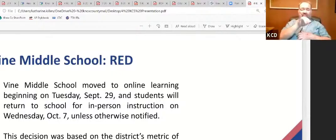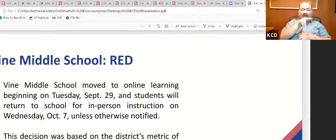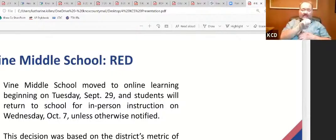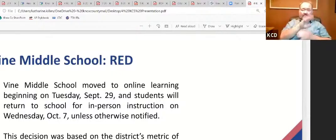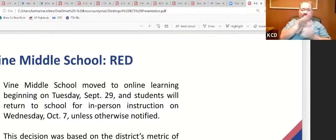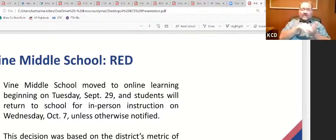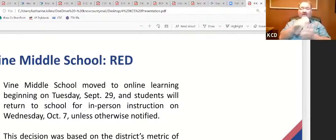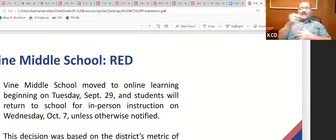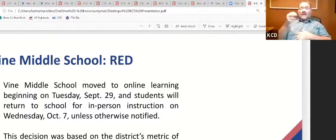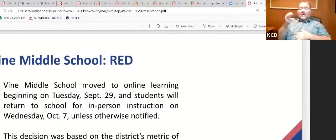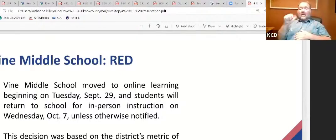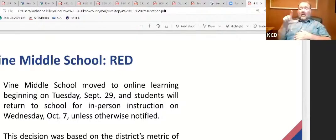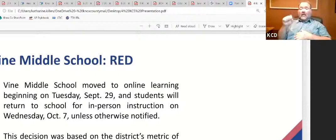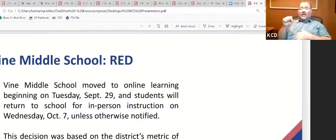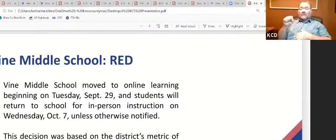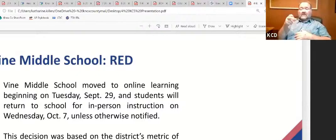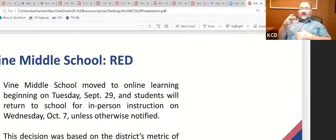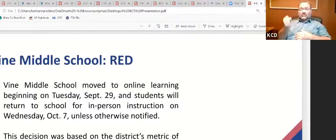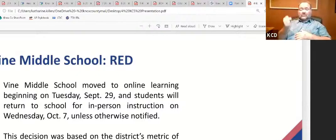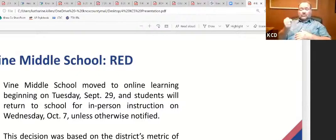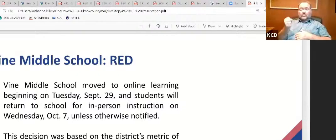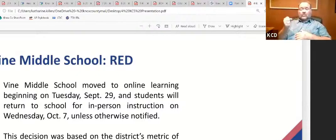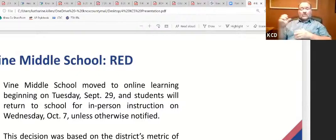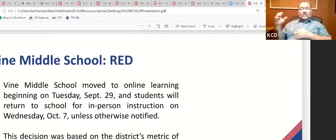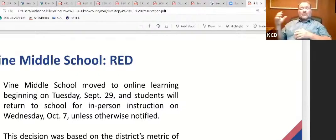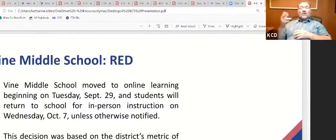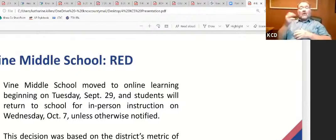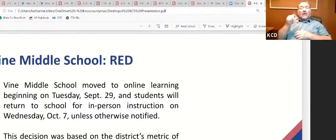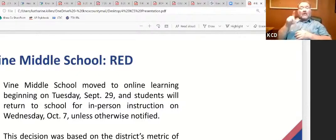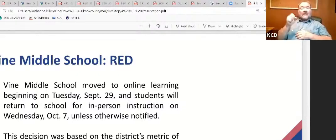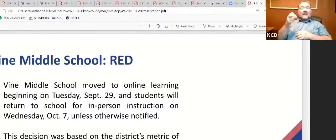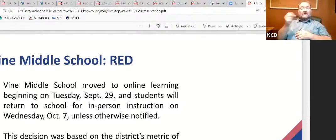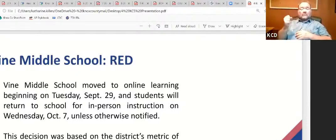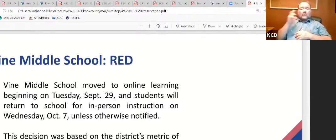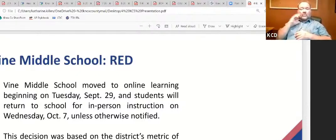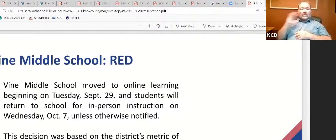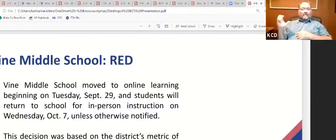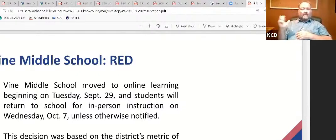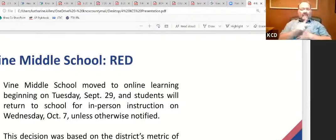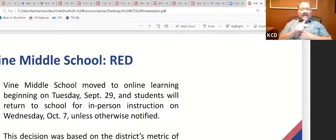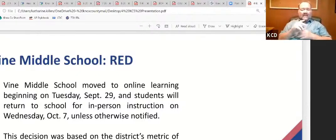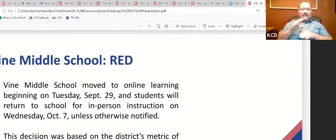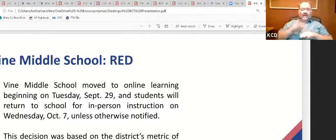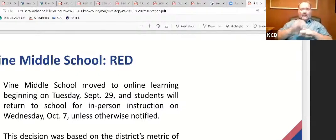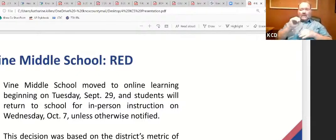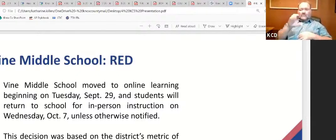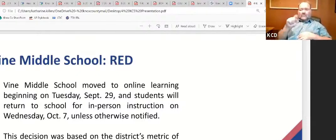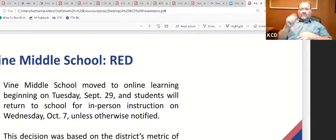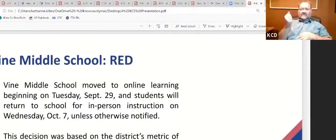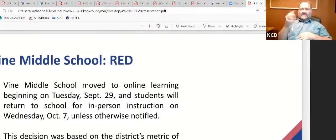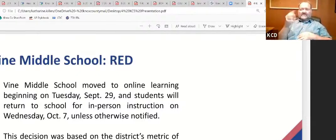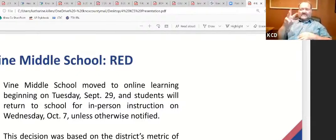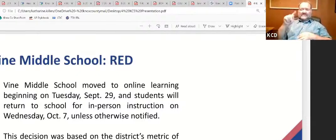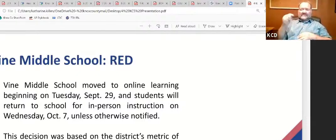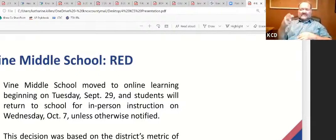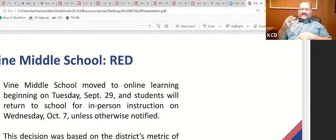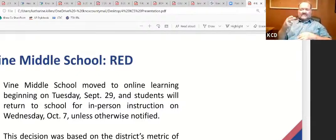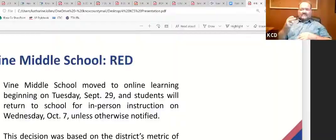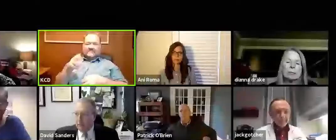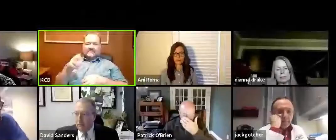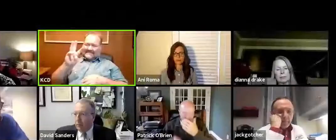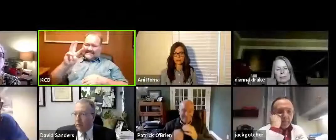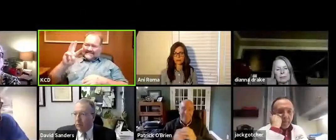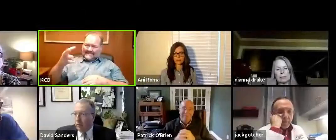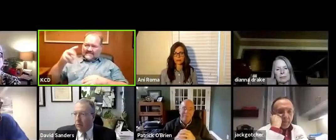School. Halls High School comes back on October the 6th. I think that's the end of my presentation, and I'll take any questions if you have them.